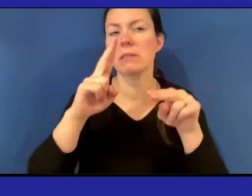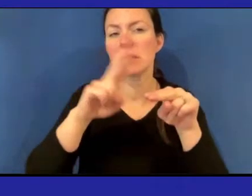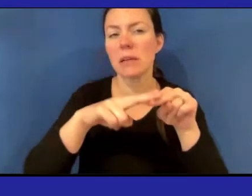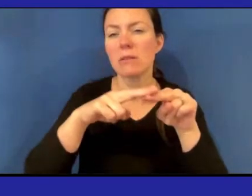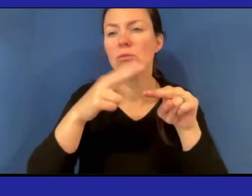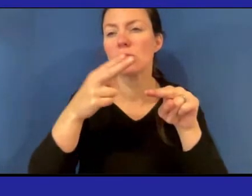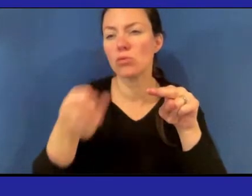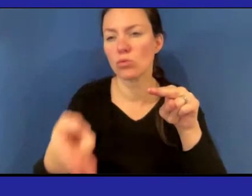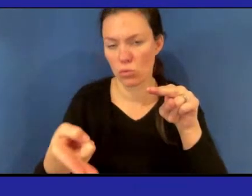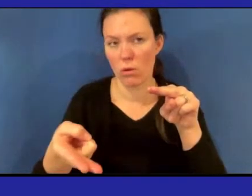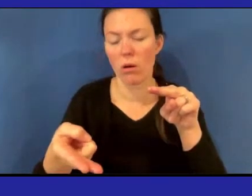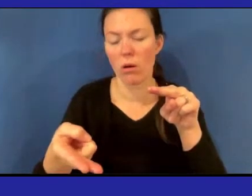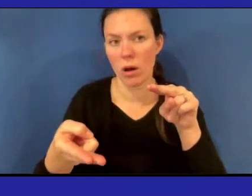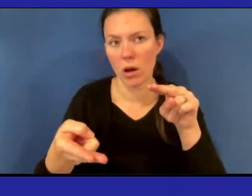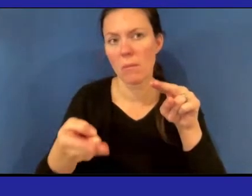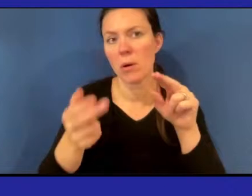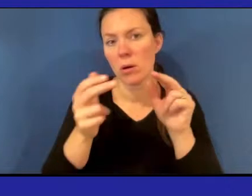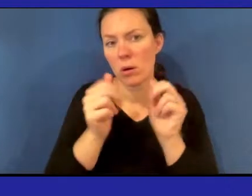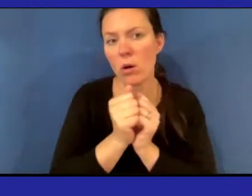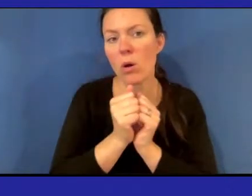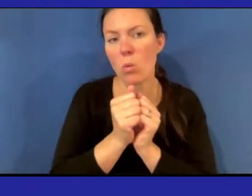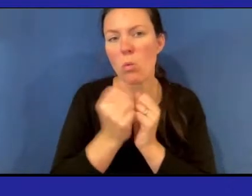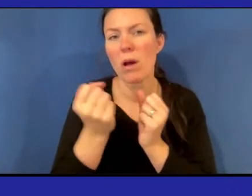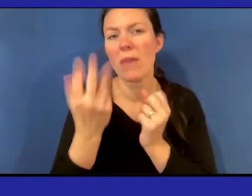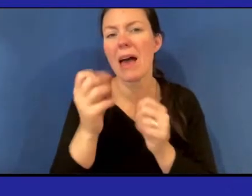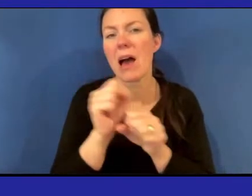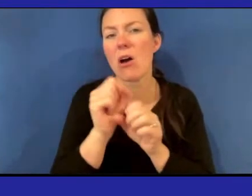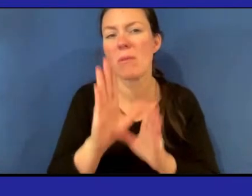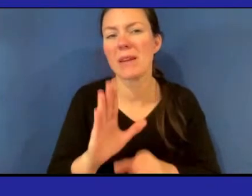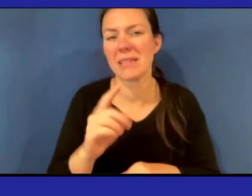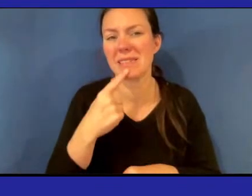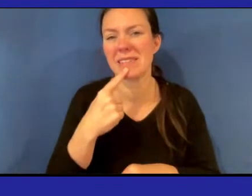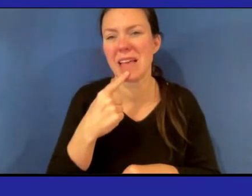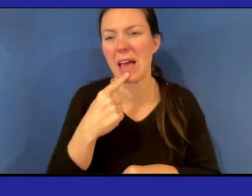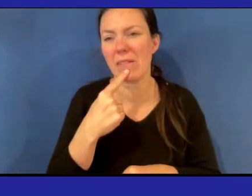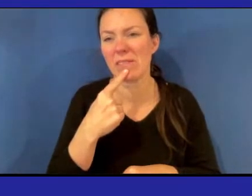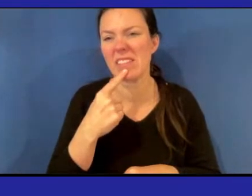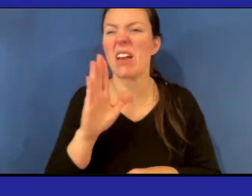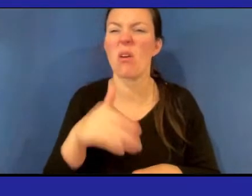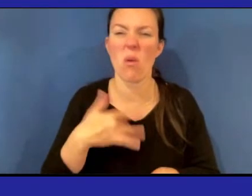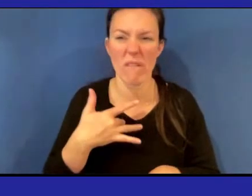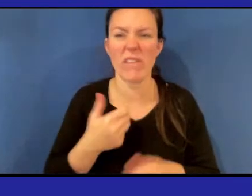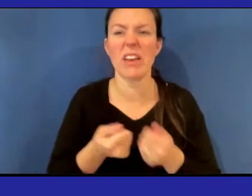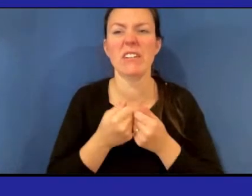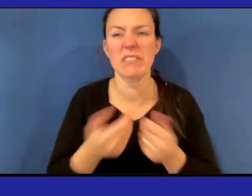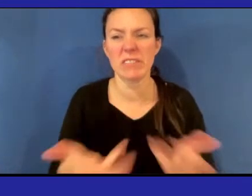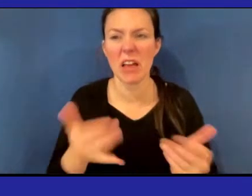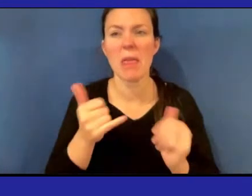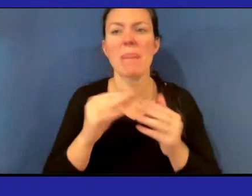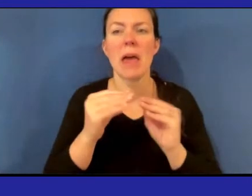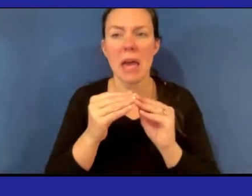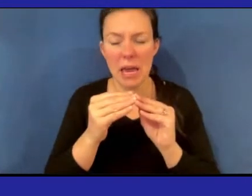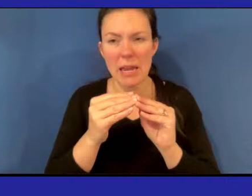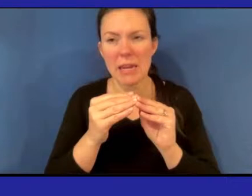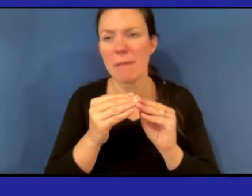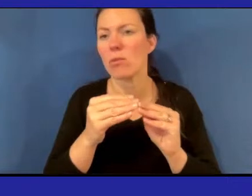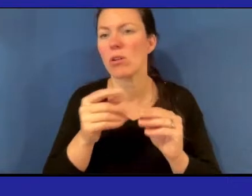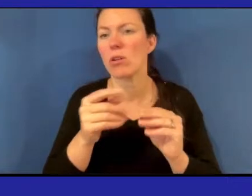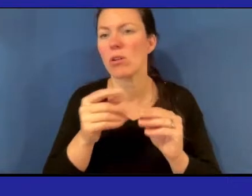the percentage of staff reporting that they're feeling burnout and they cannot sort of control it, or they